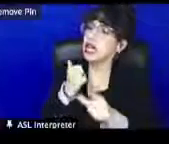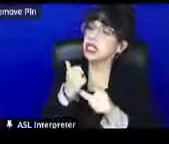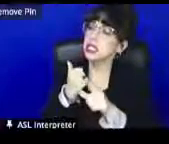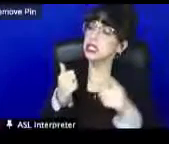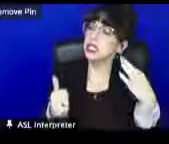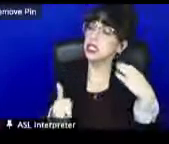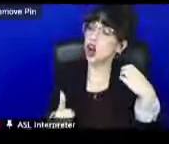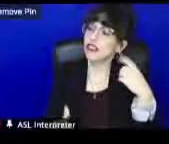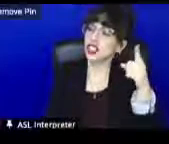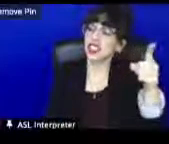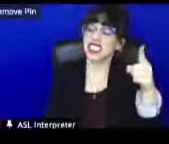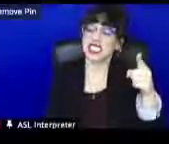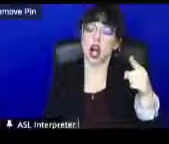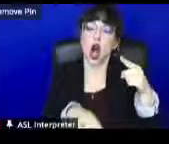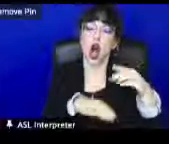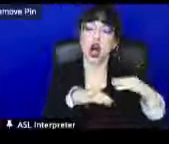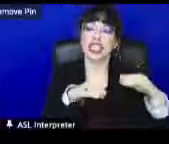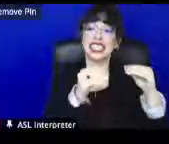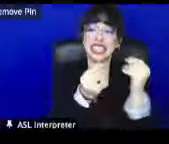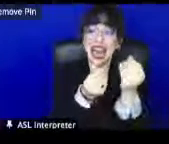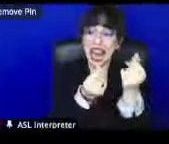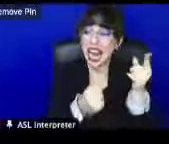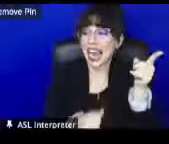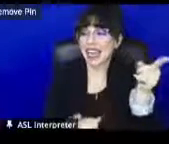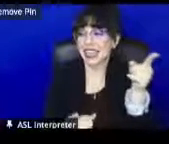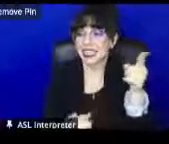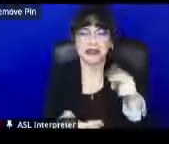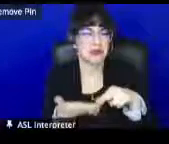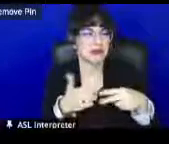shore. So I didn't get to vote.